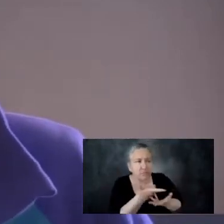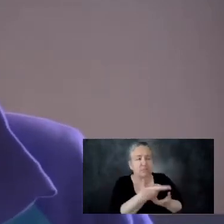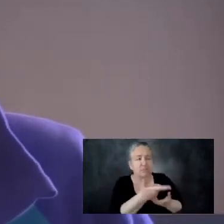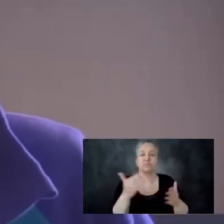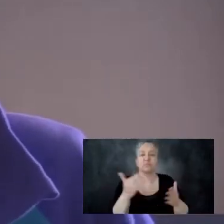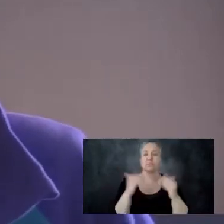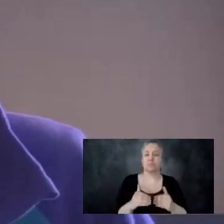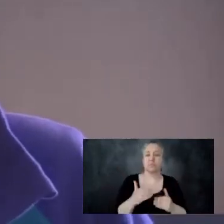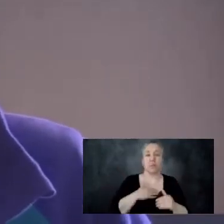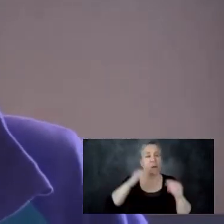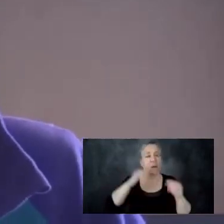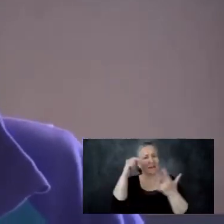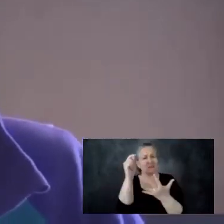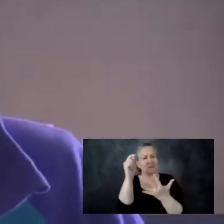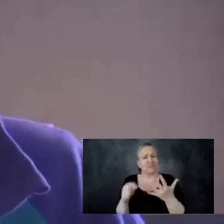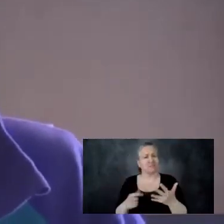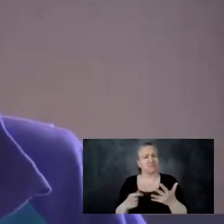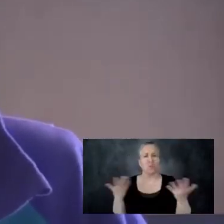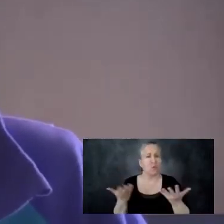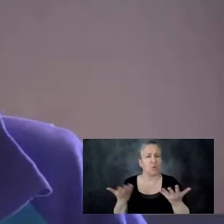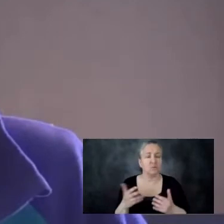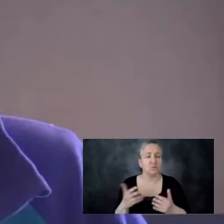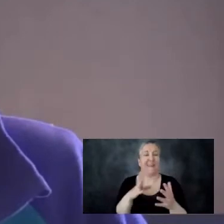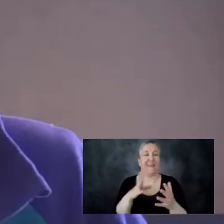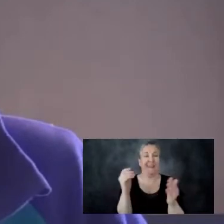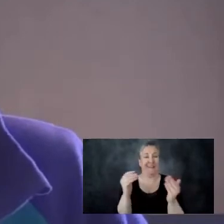my expectations? And